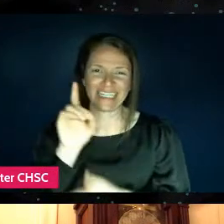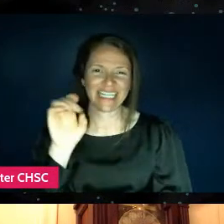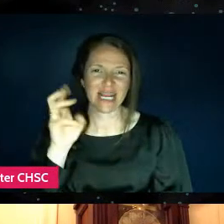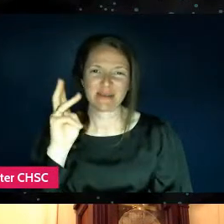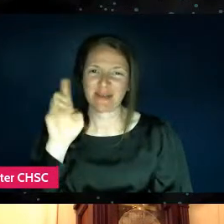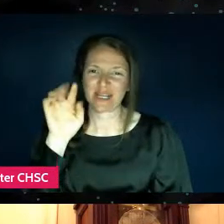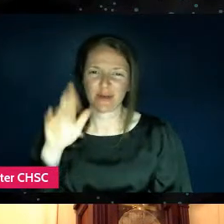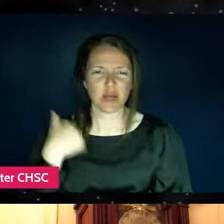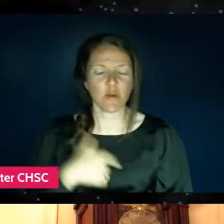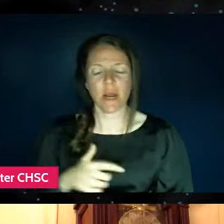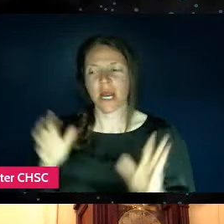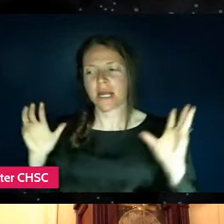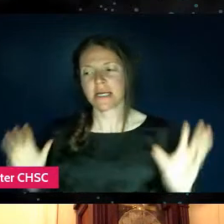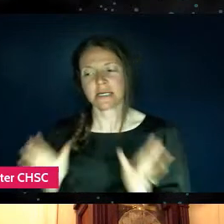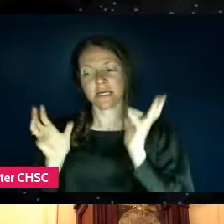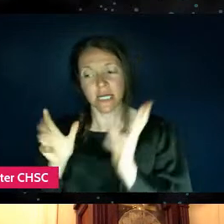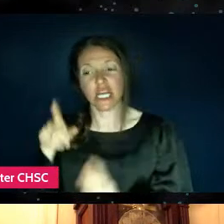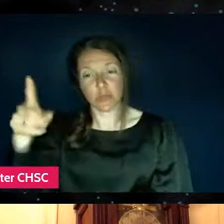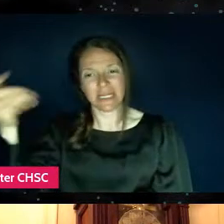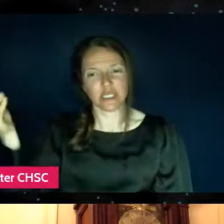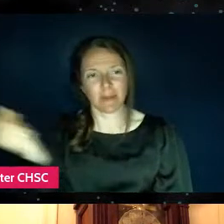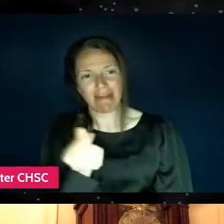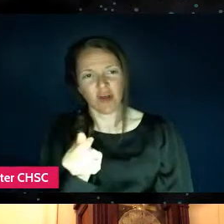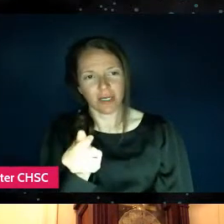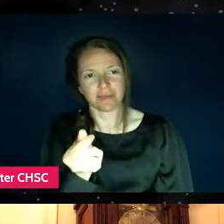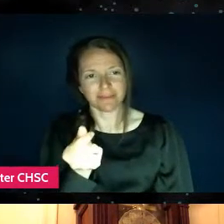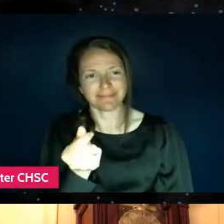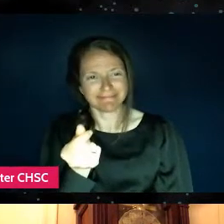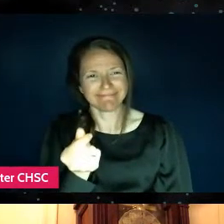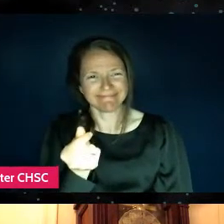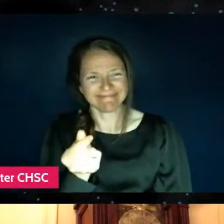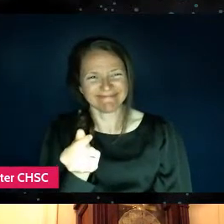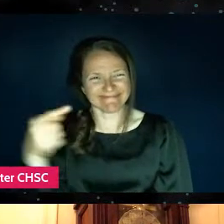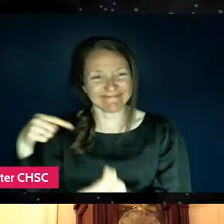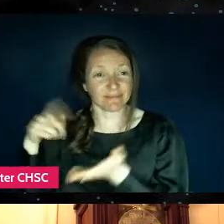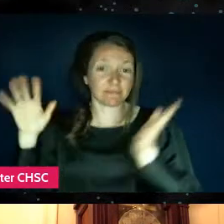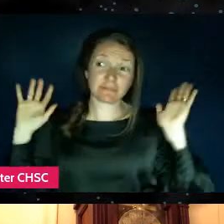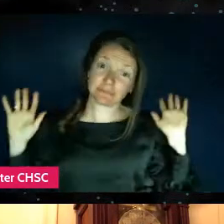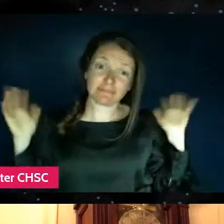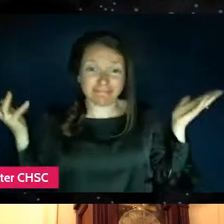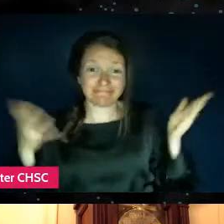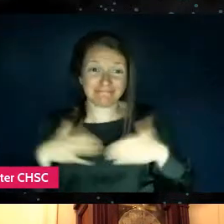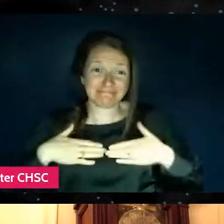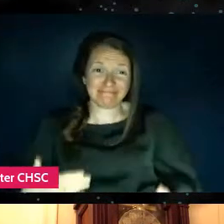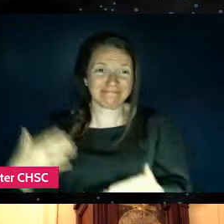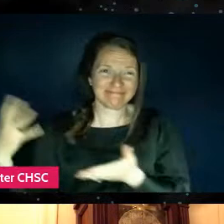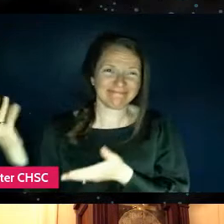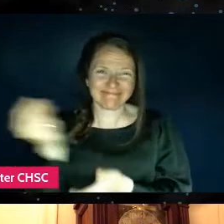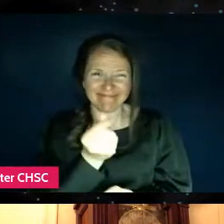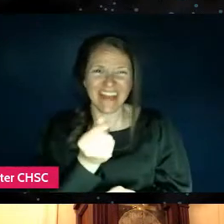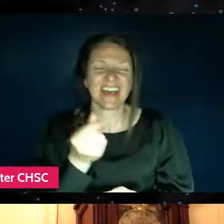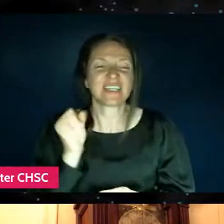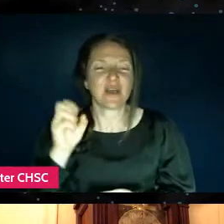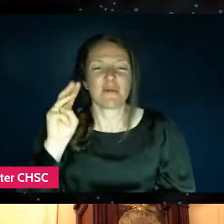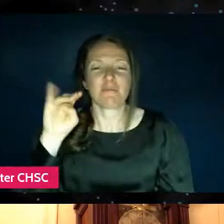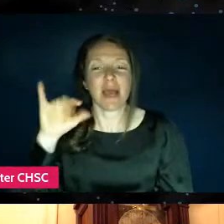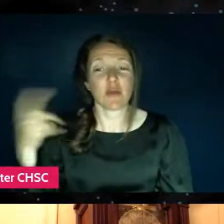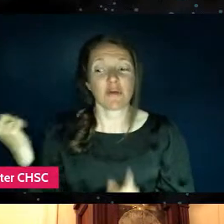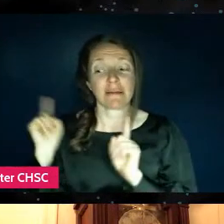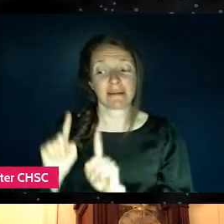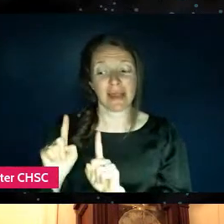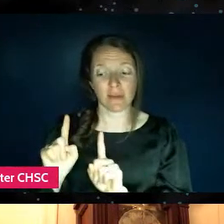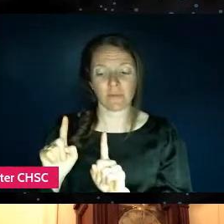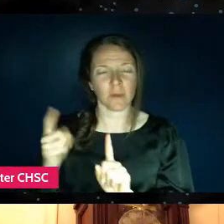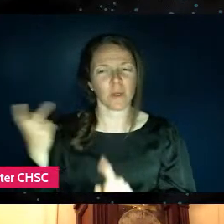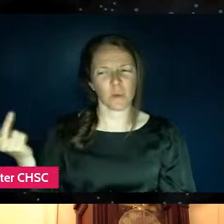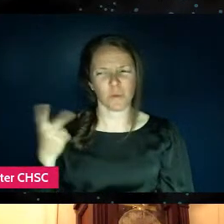convinced him, then he had to pay for it. So he was really instrumental in helping. But when Michael came over that day, we knew we